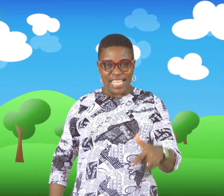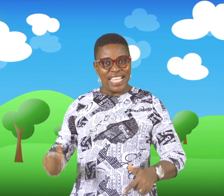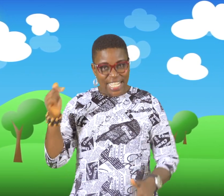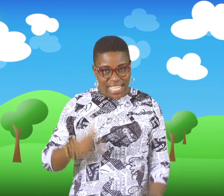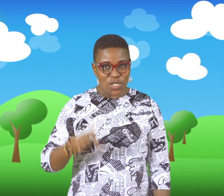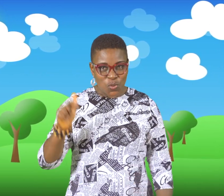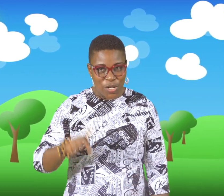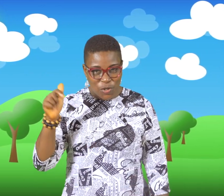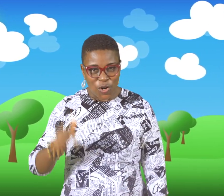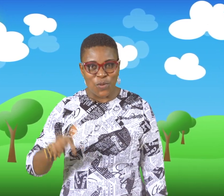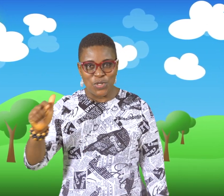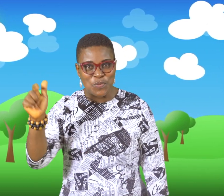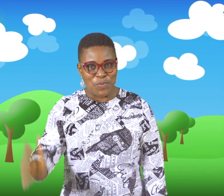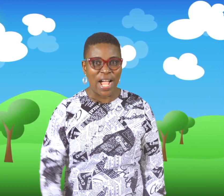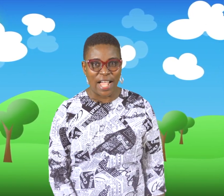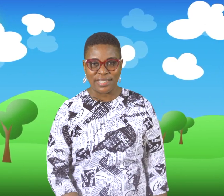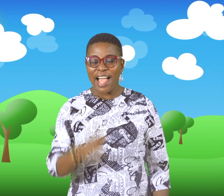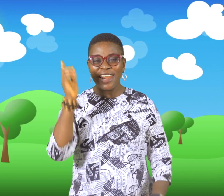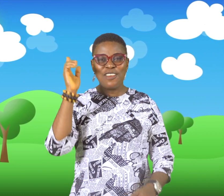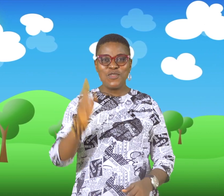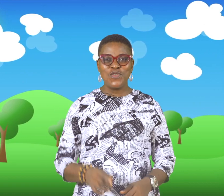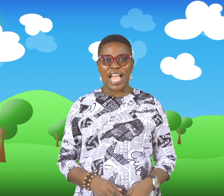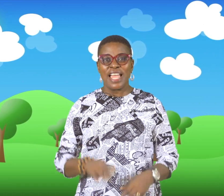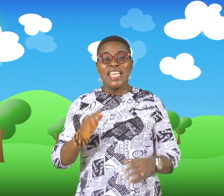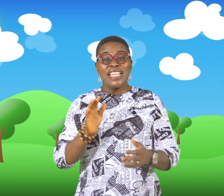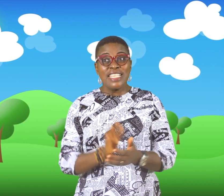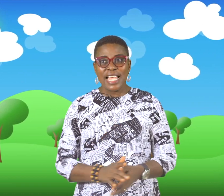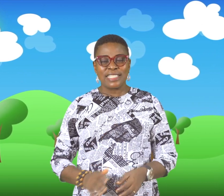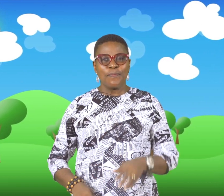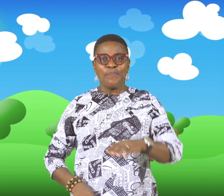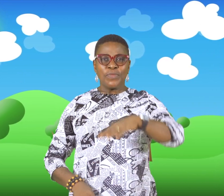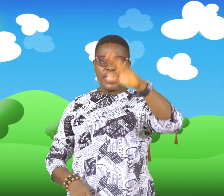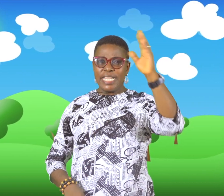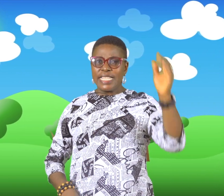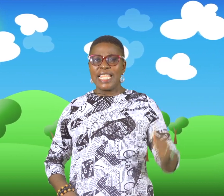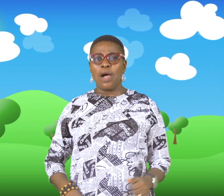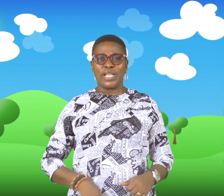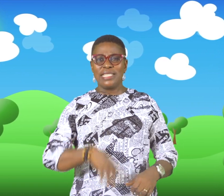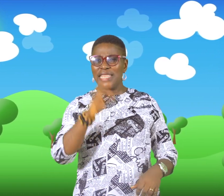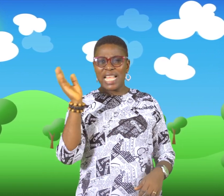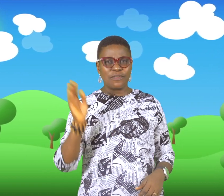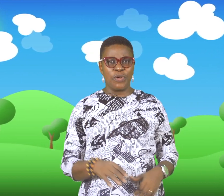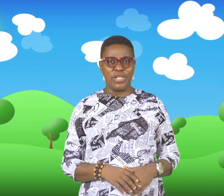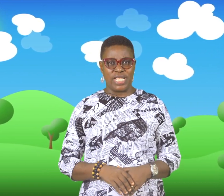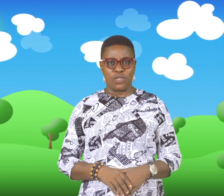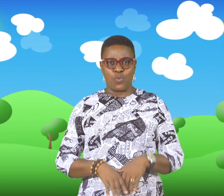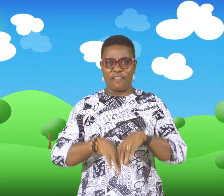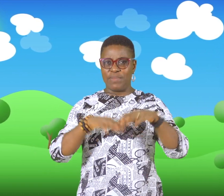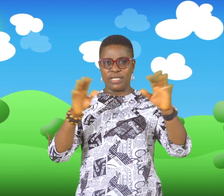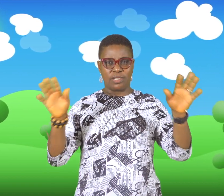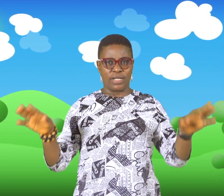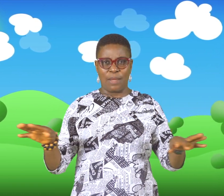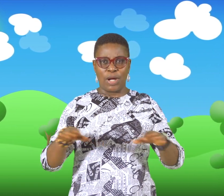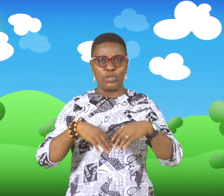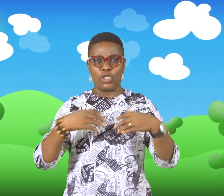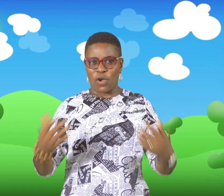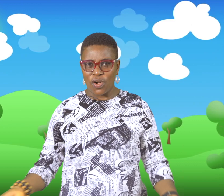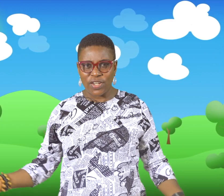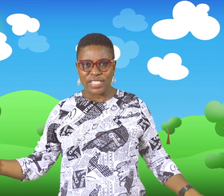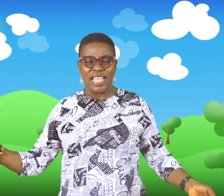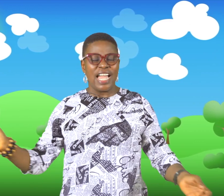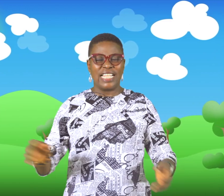surely it will come to pass. Hallelujah. Yes. Now, in the last few days, we have been talking